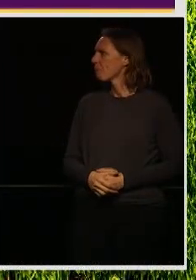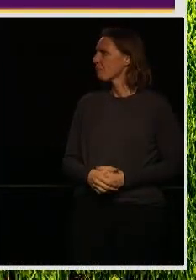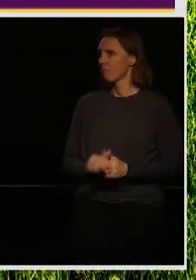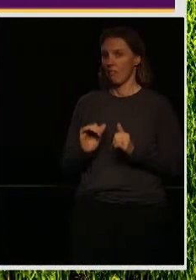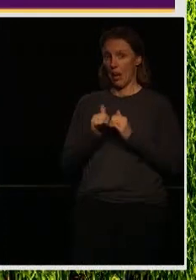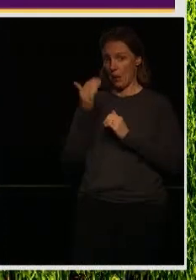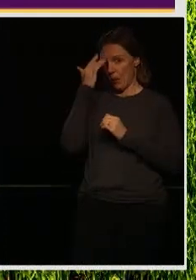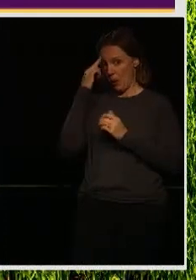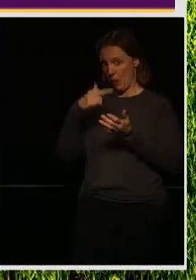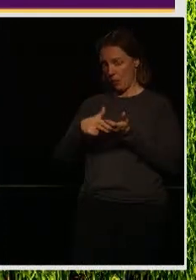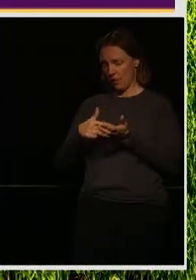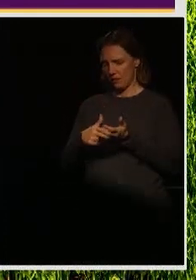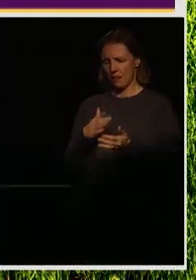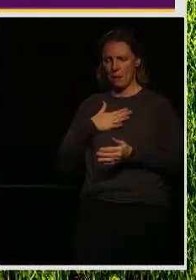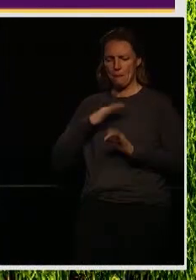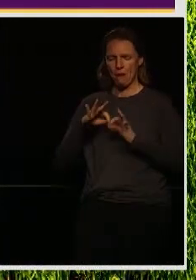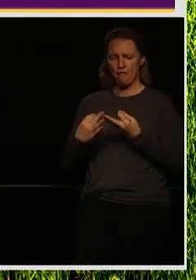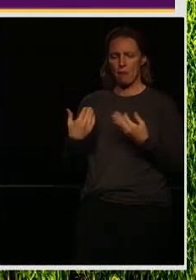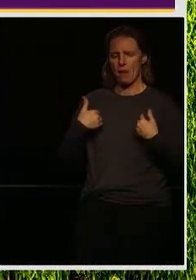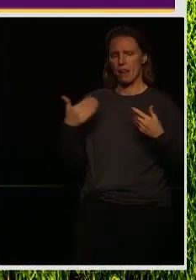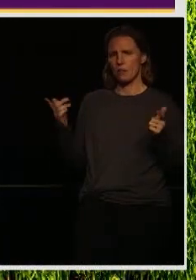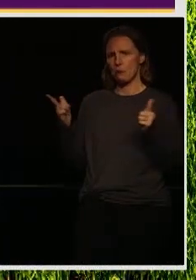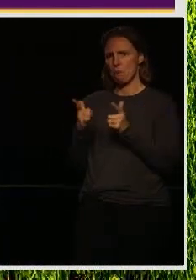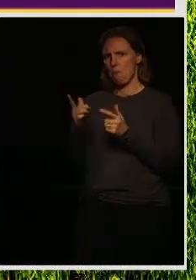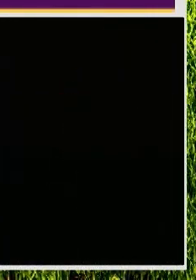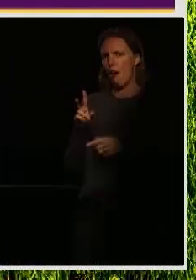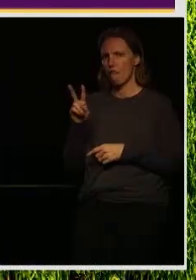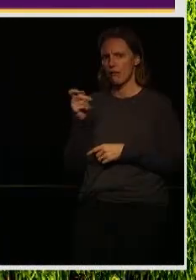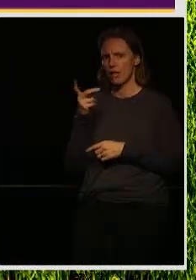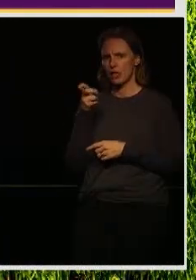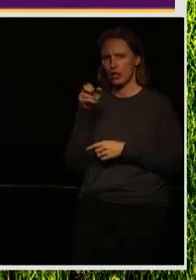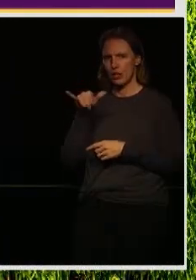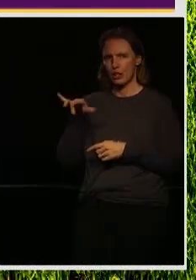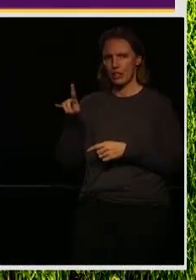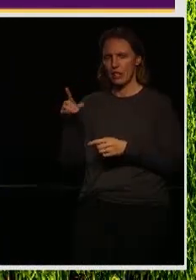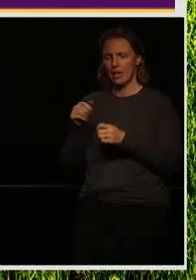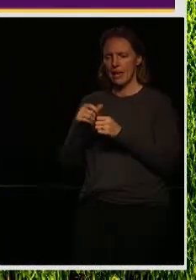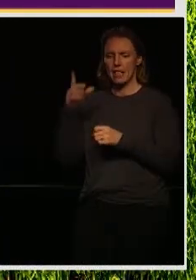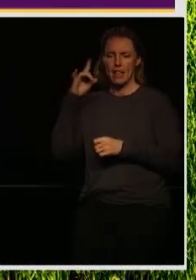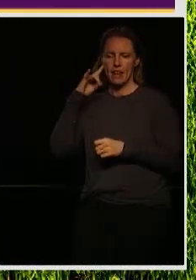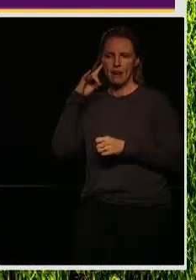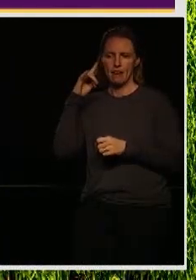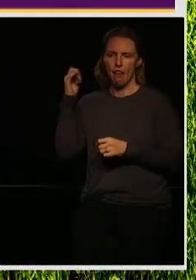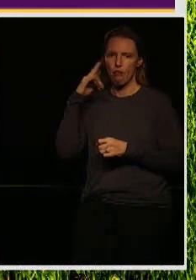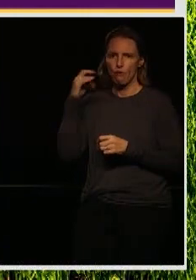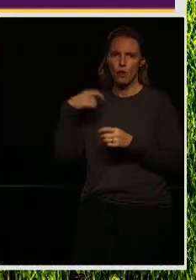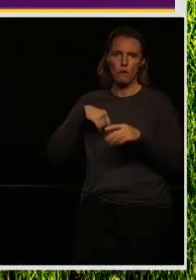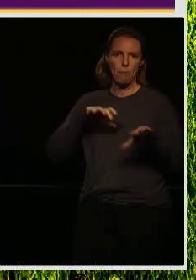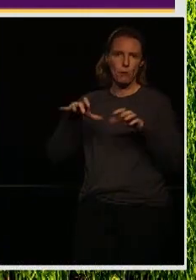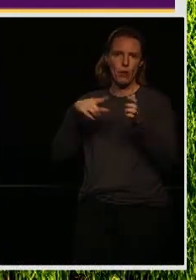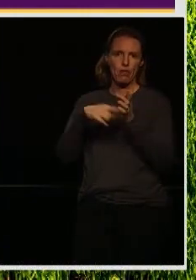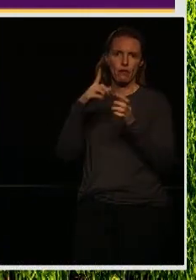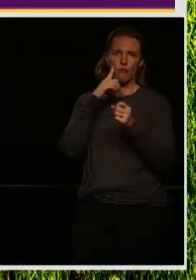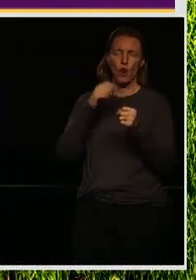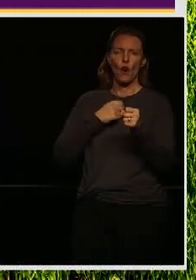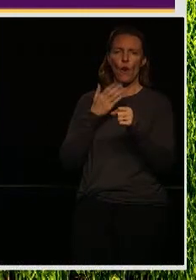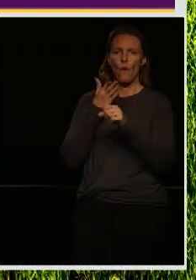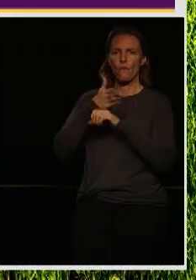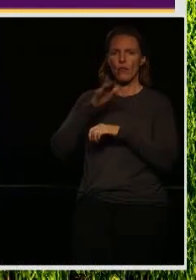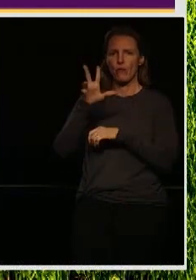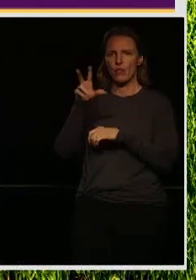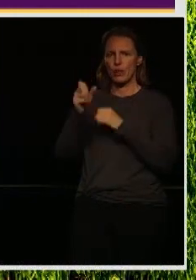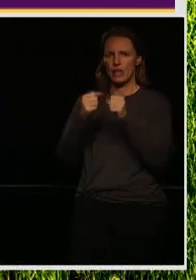How do I know this? My family has a small vineyard in California. We've been doing this for over 30 years, and we feel these pressures